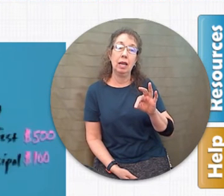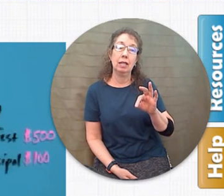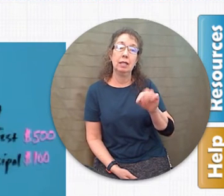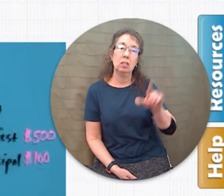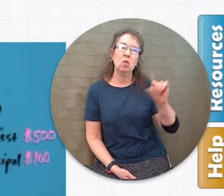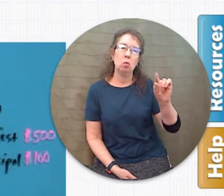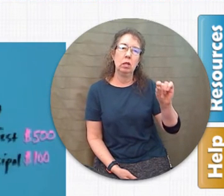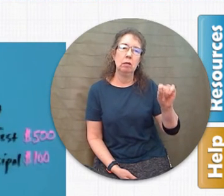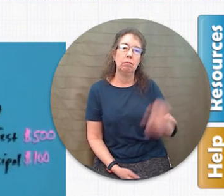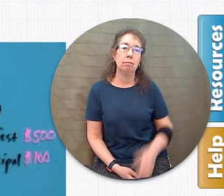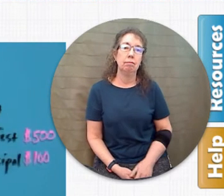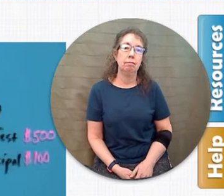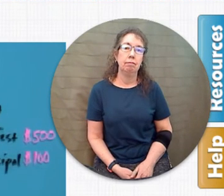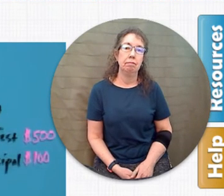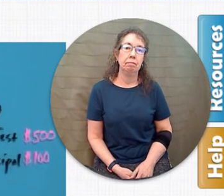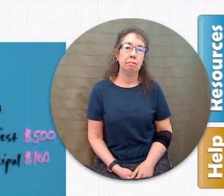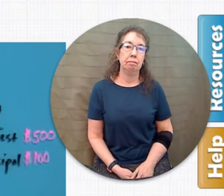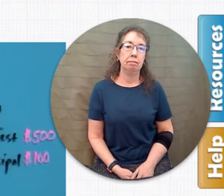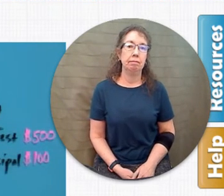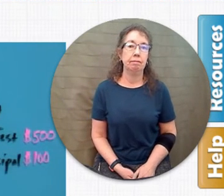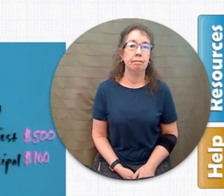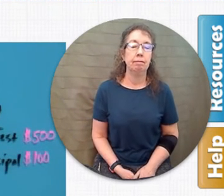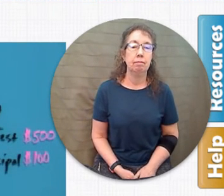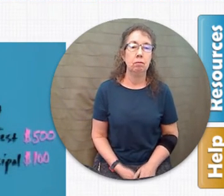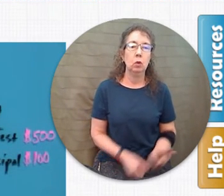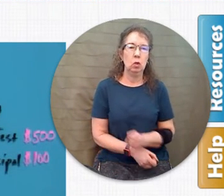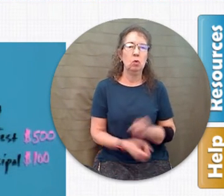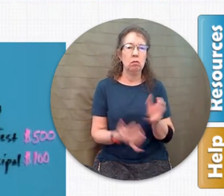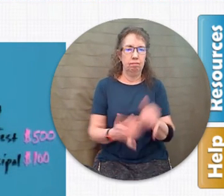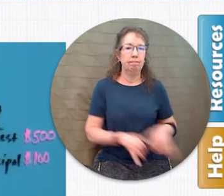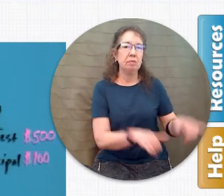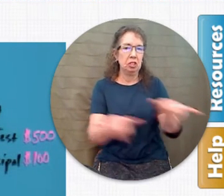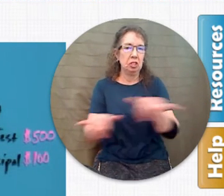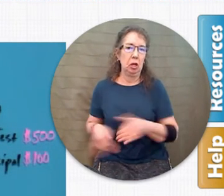$929.20. So we can do the standard algorithm here.